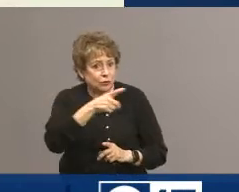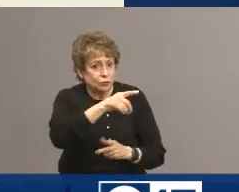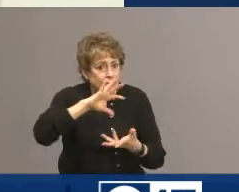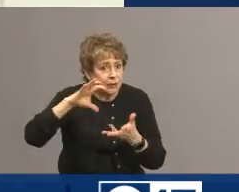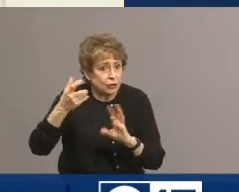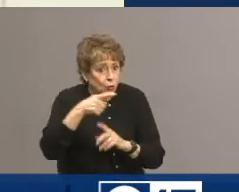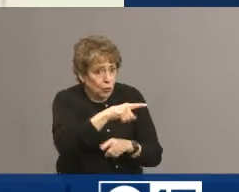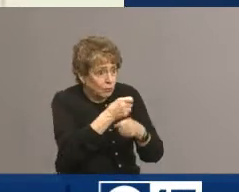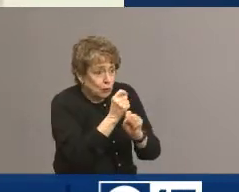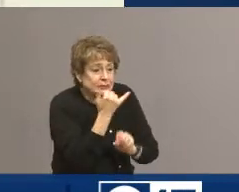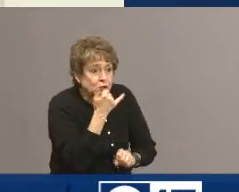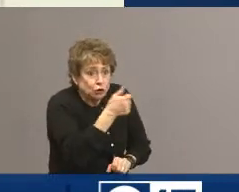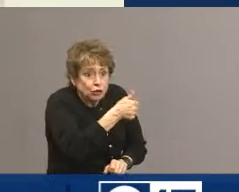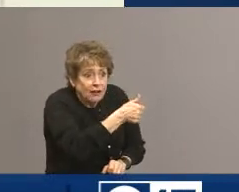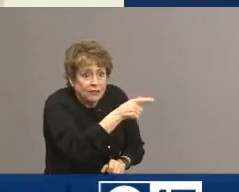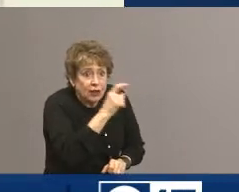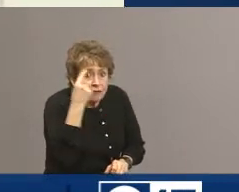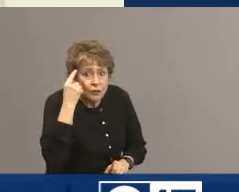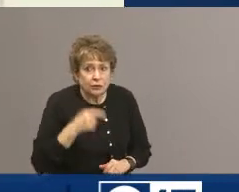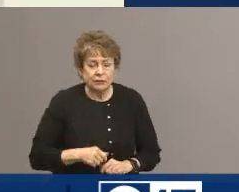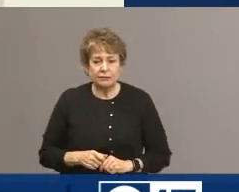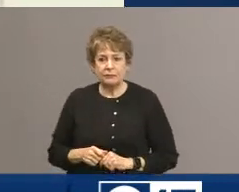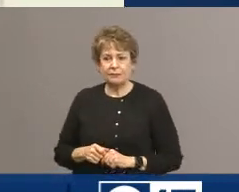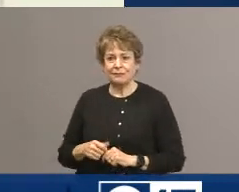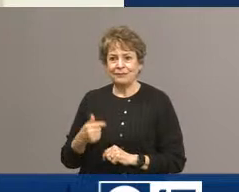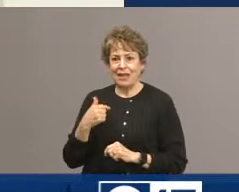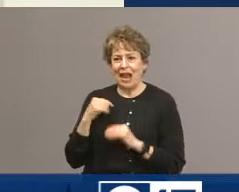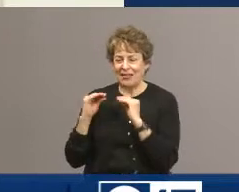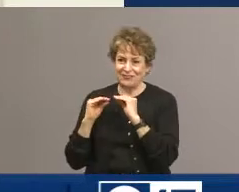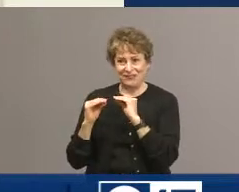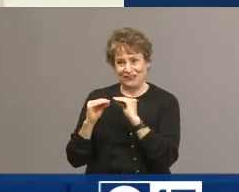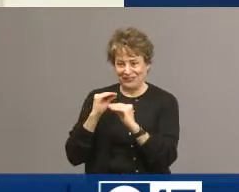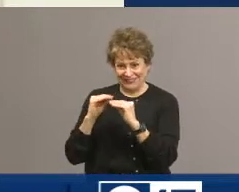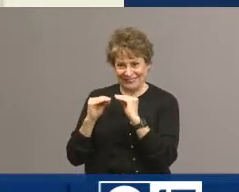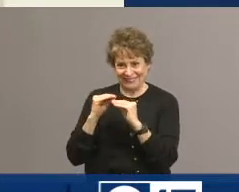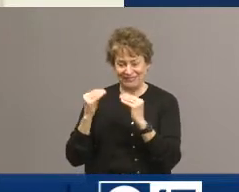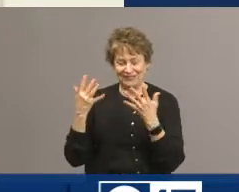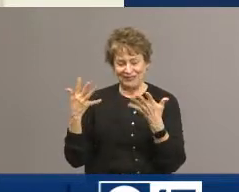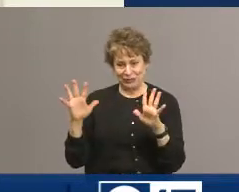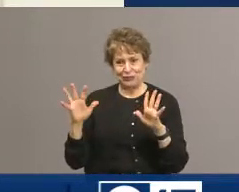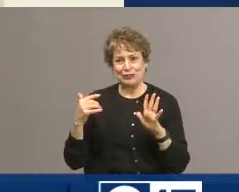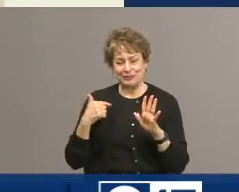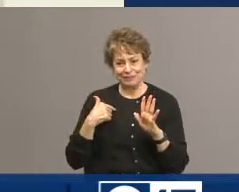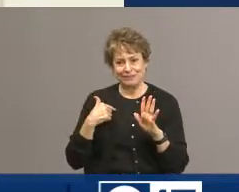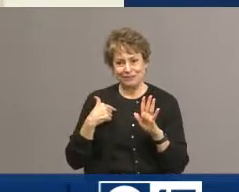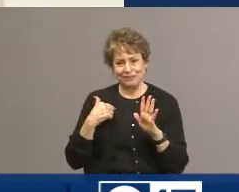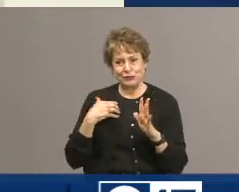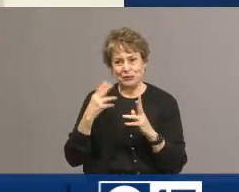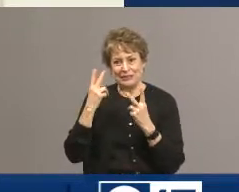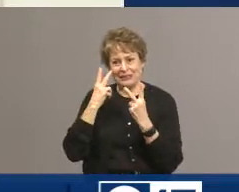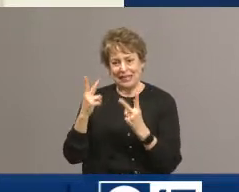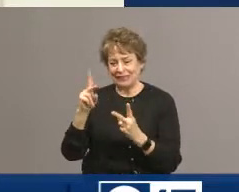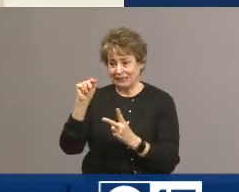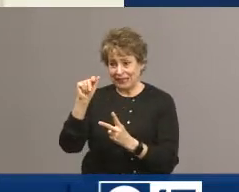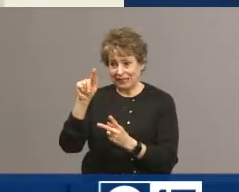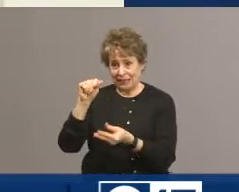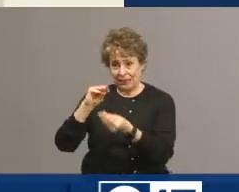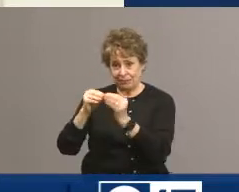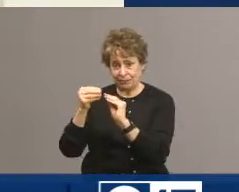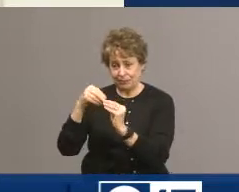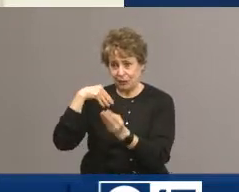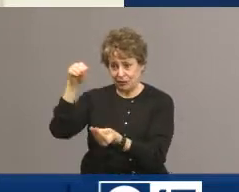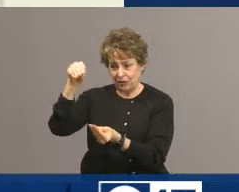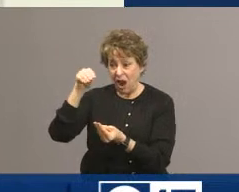we're going to continue to adjust depending on what the data and information is. I've had a graphic that